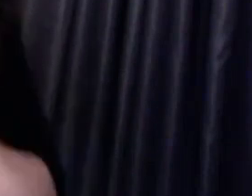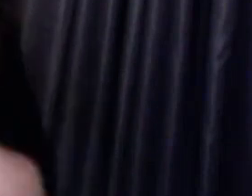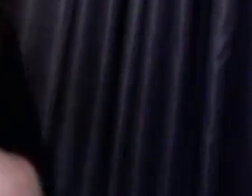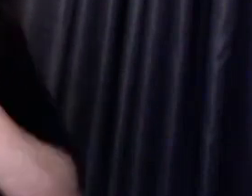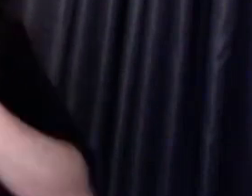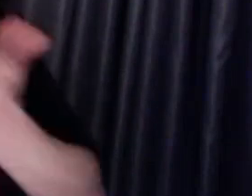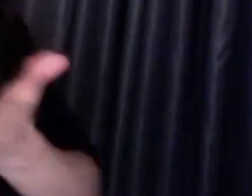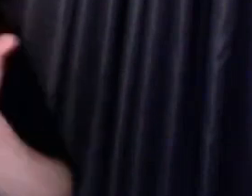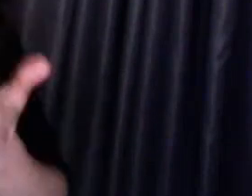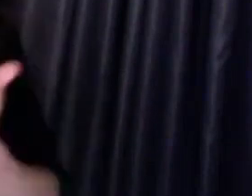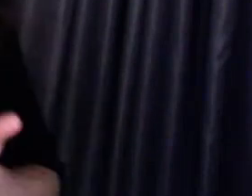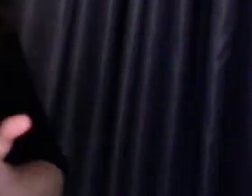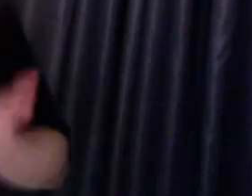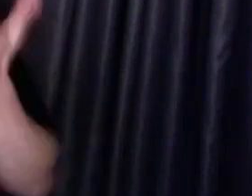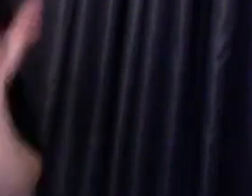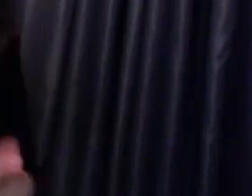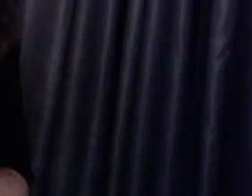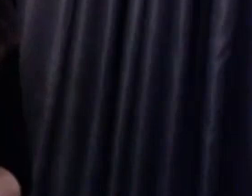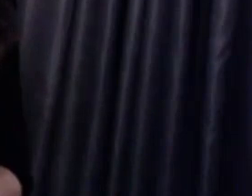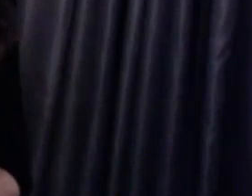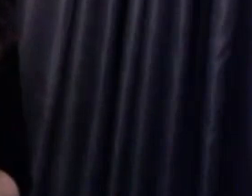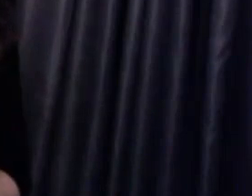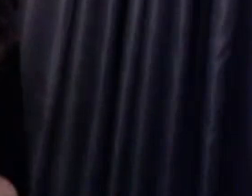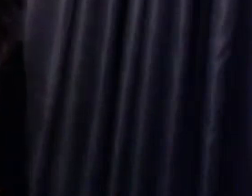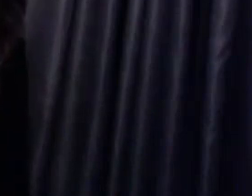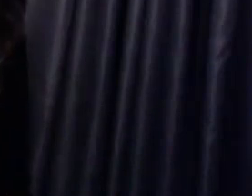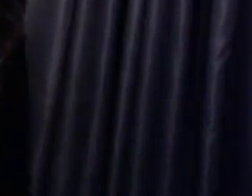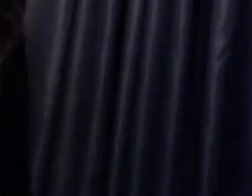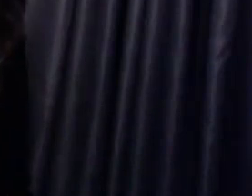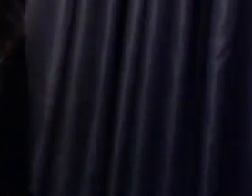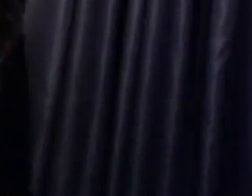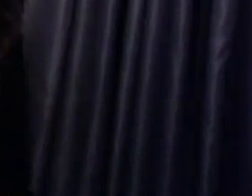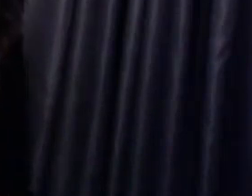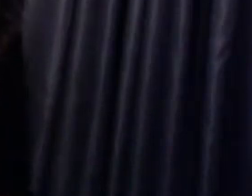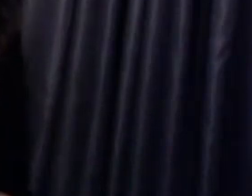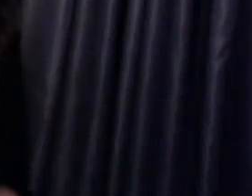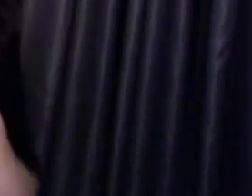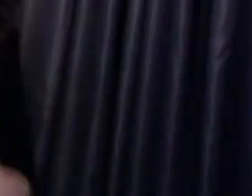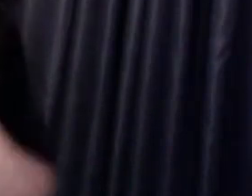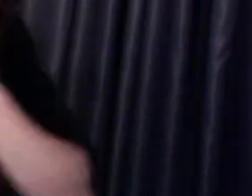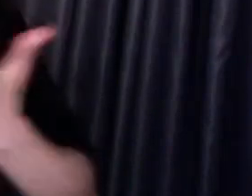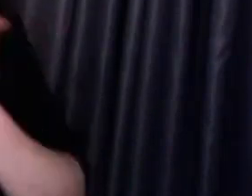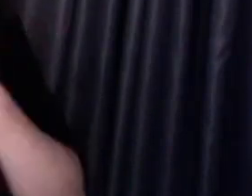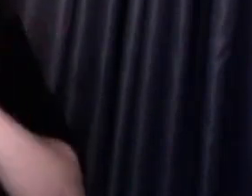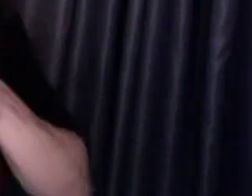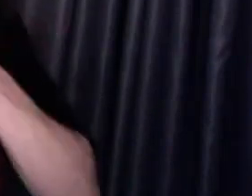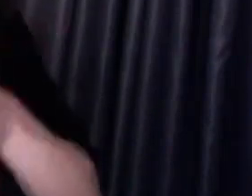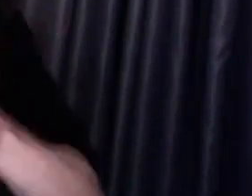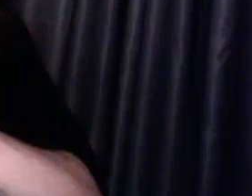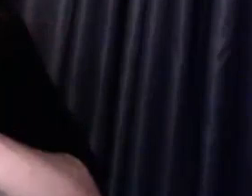in, possibly, because there's Medicaid HARP has a lot of services that there's other pathways to access